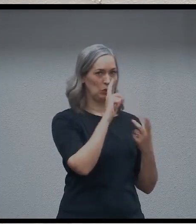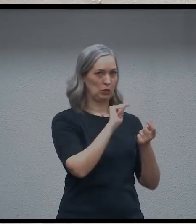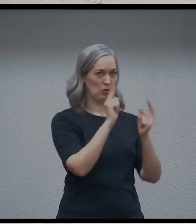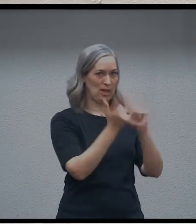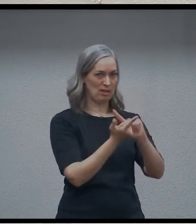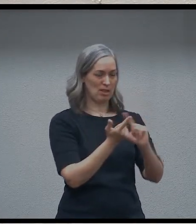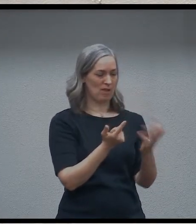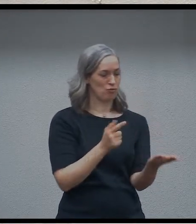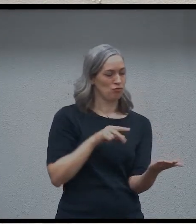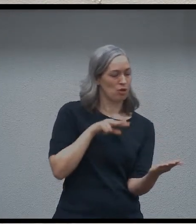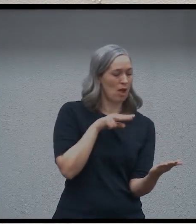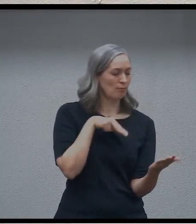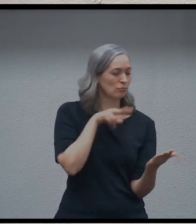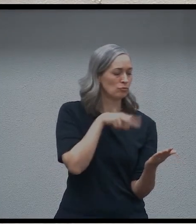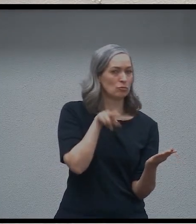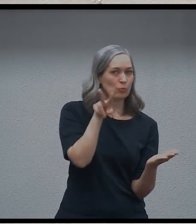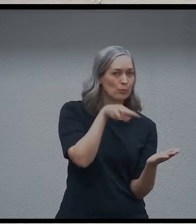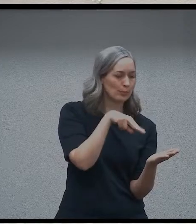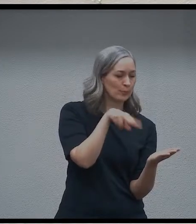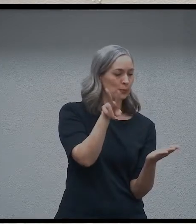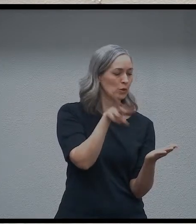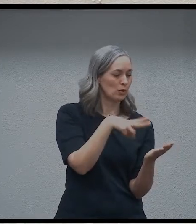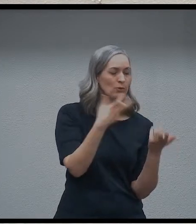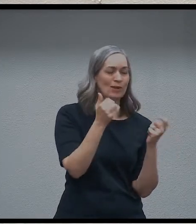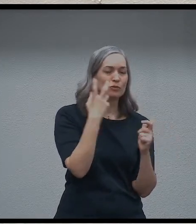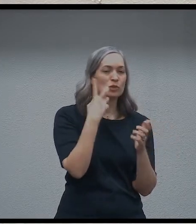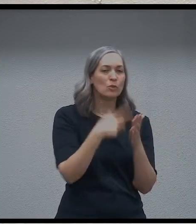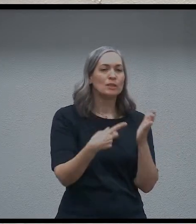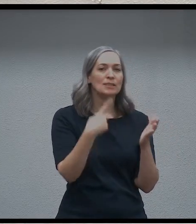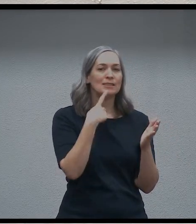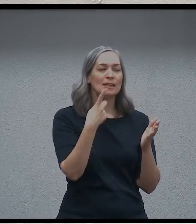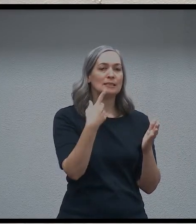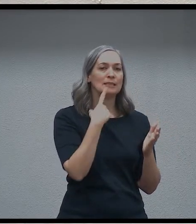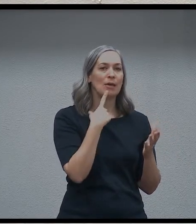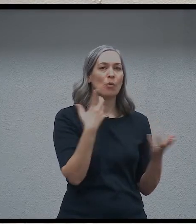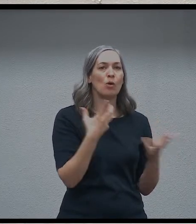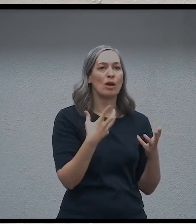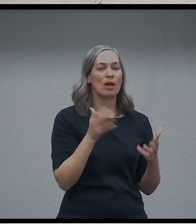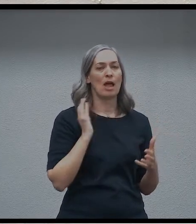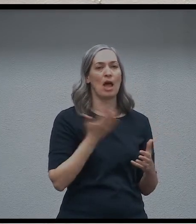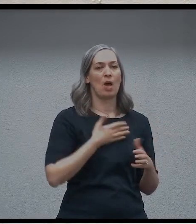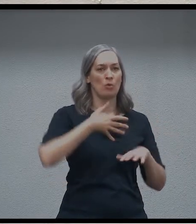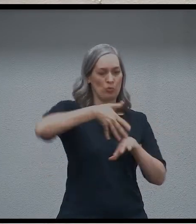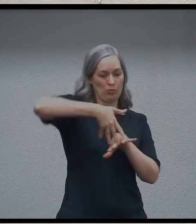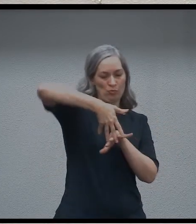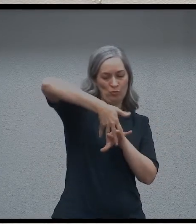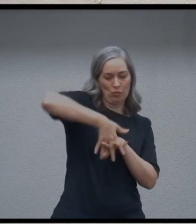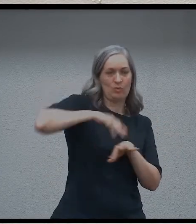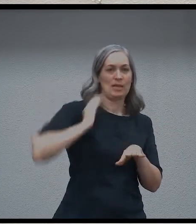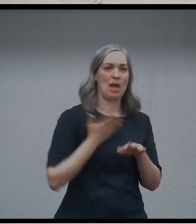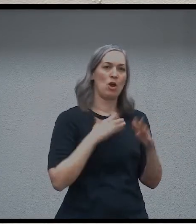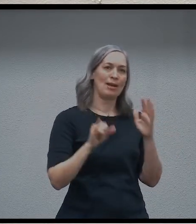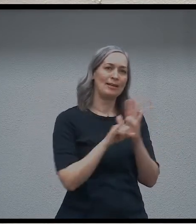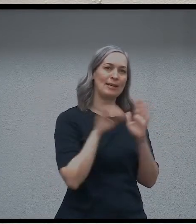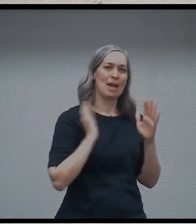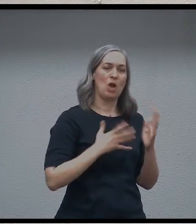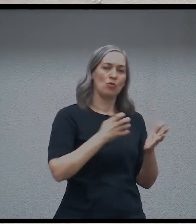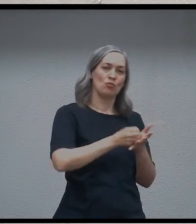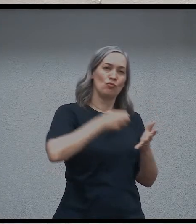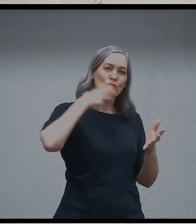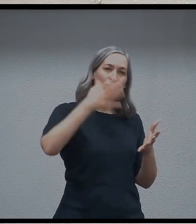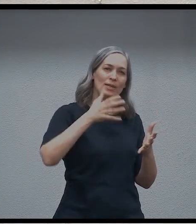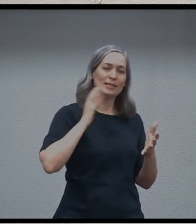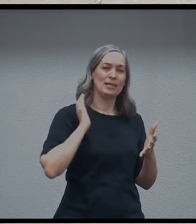desk, so I caught a little bit of what she said. But she said this: our roots, our identity, and our richness of